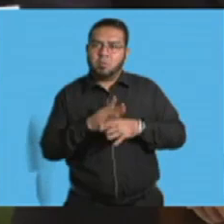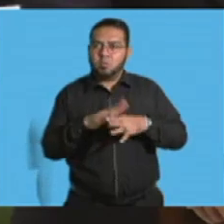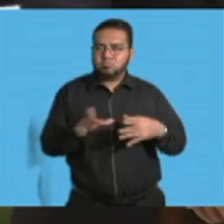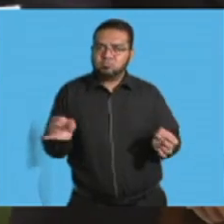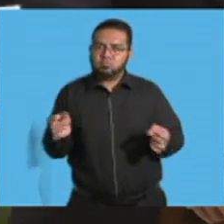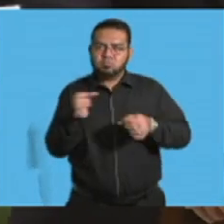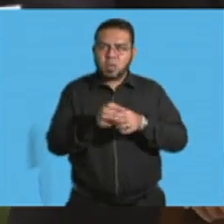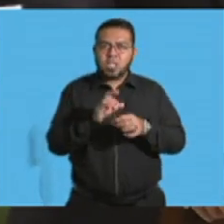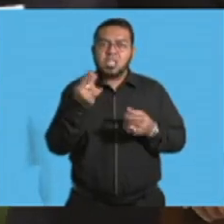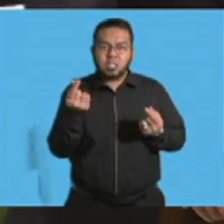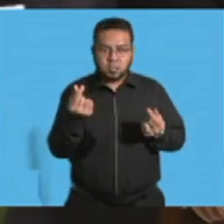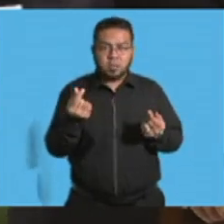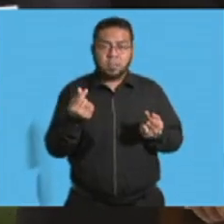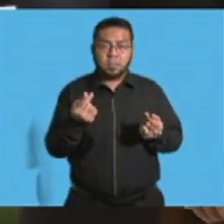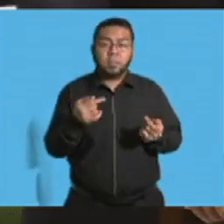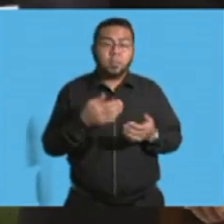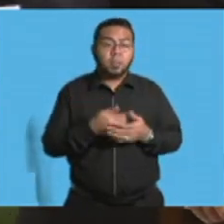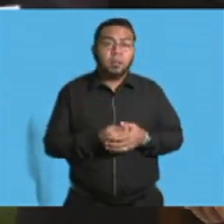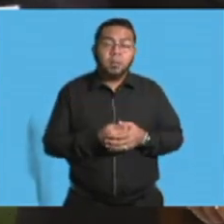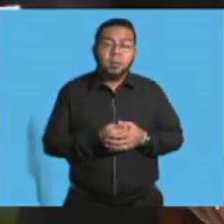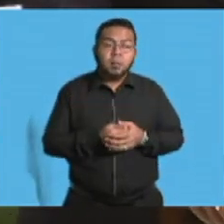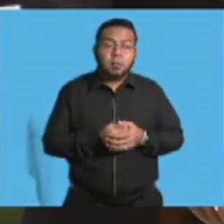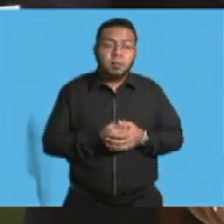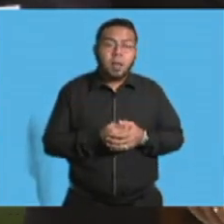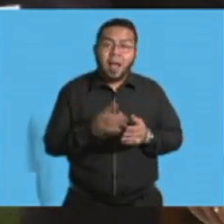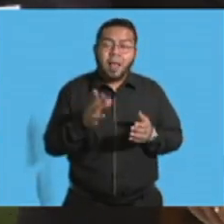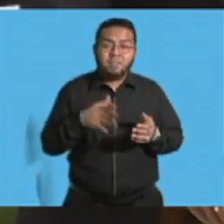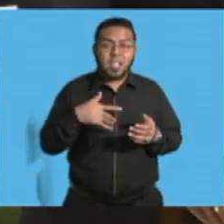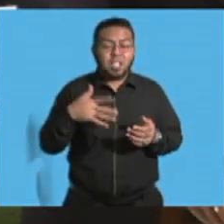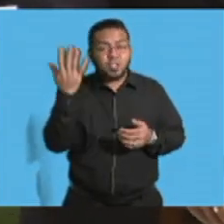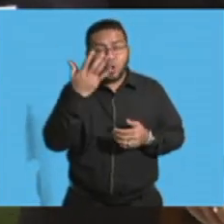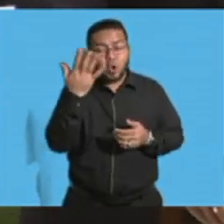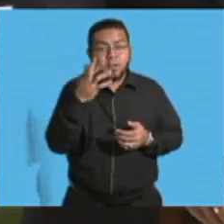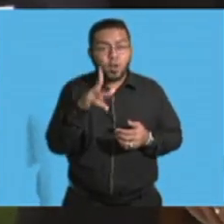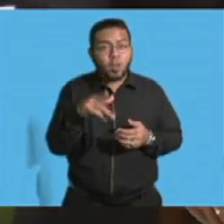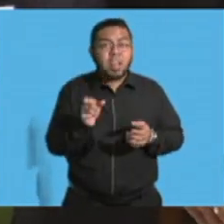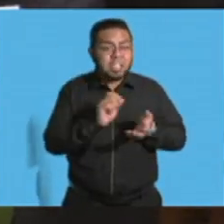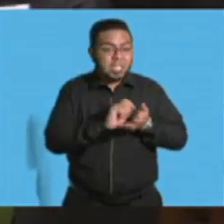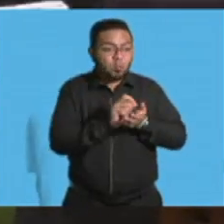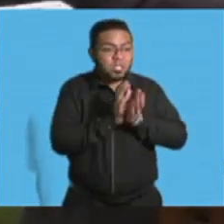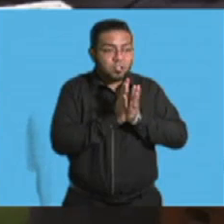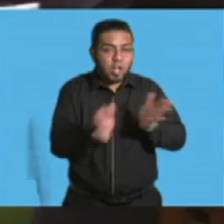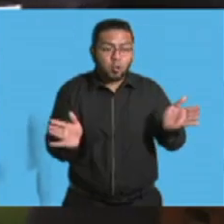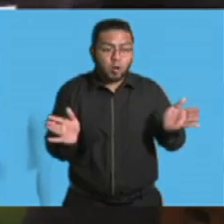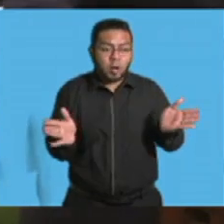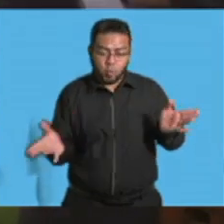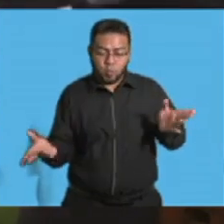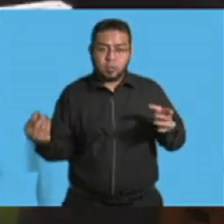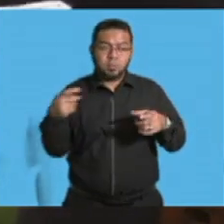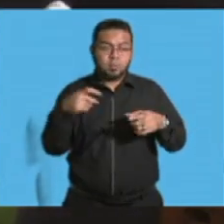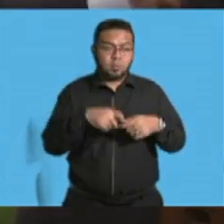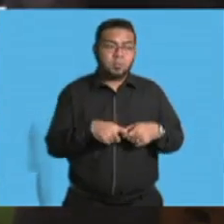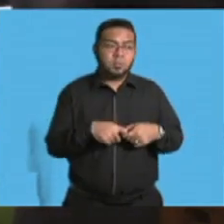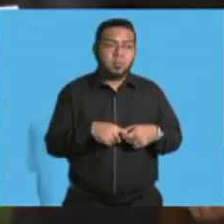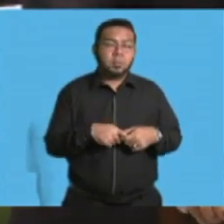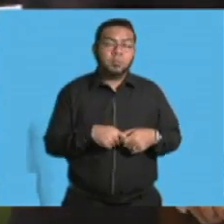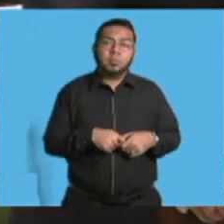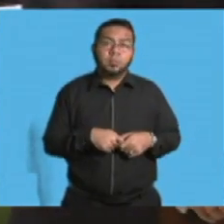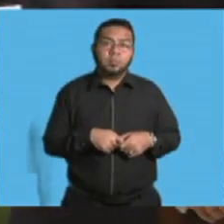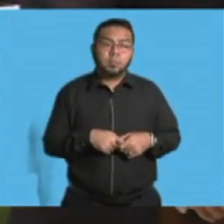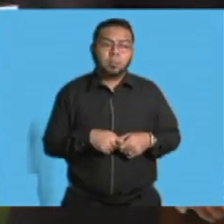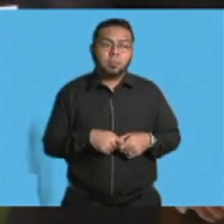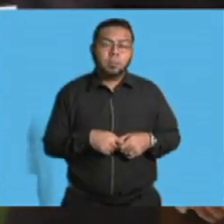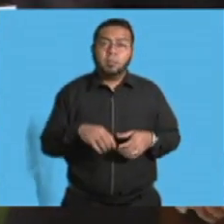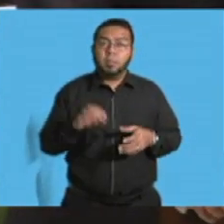are transparent. In fact, Madam Speaker, I felt rather offended, or felt sorry for the Secretary General, who's been roped into this by the Honourable